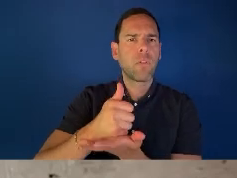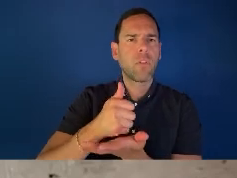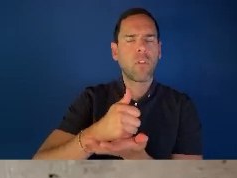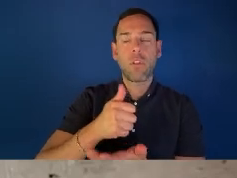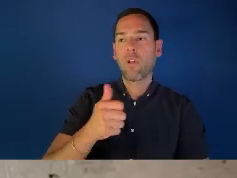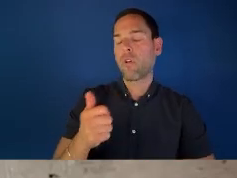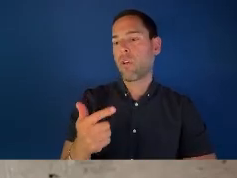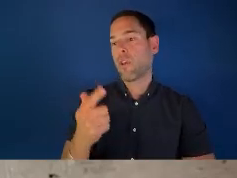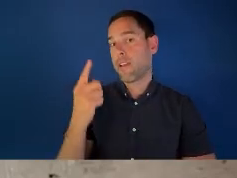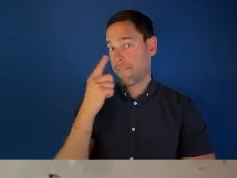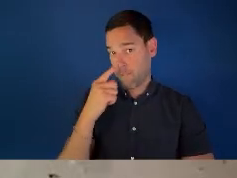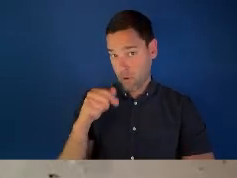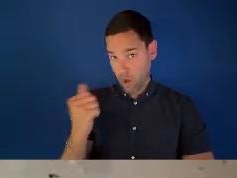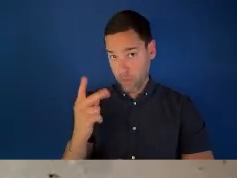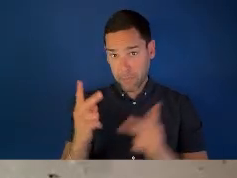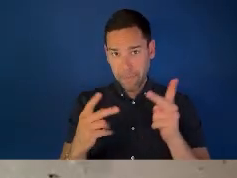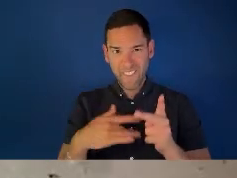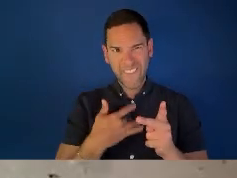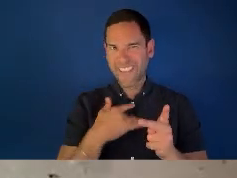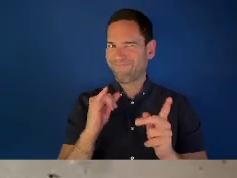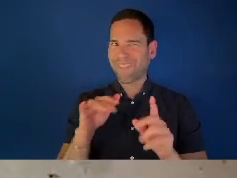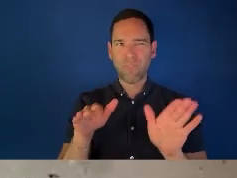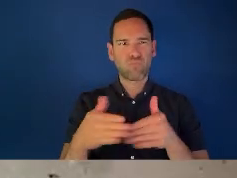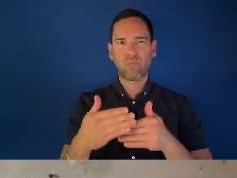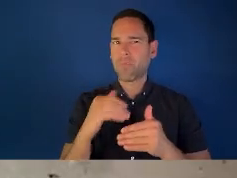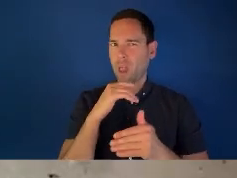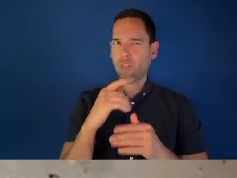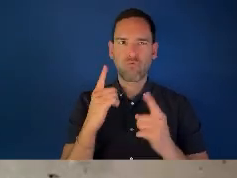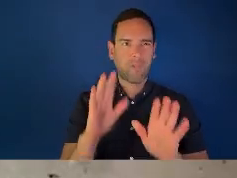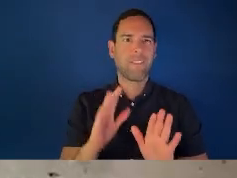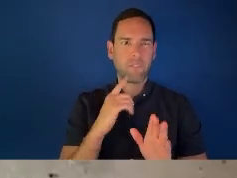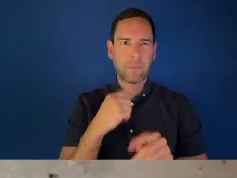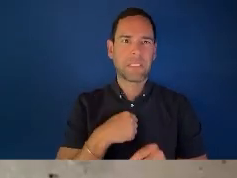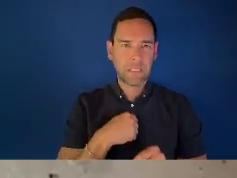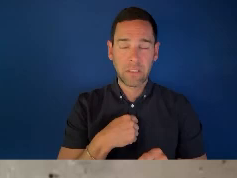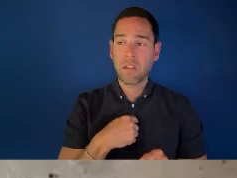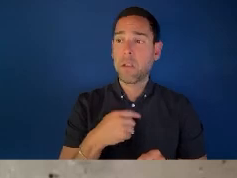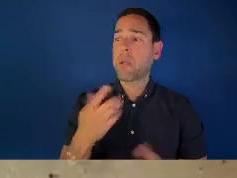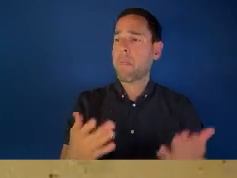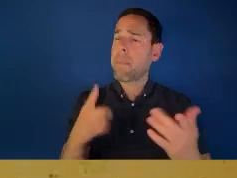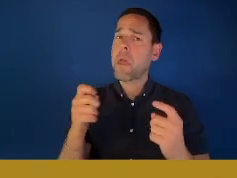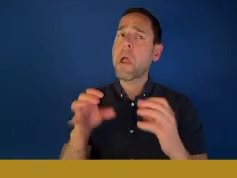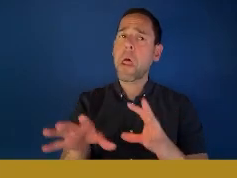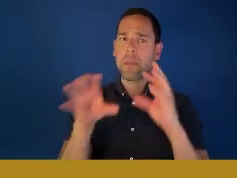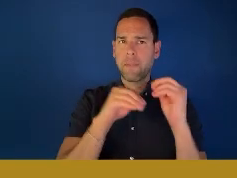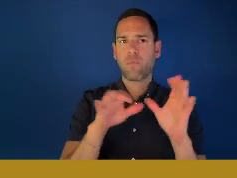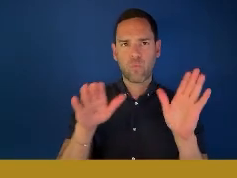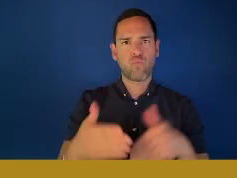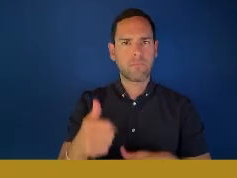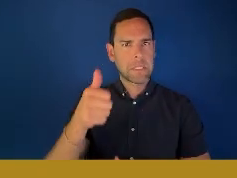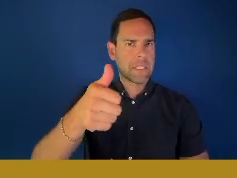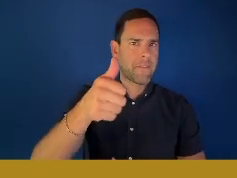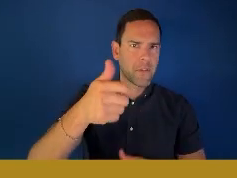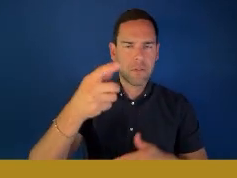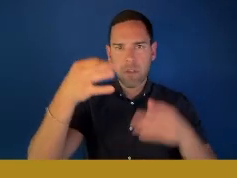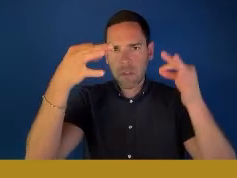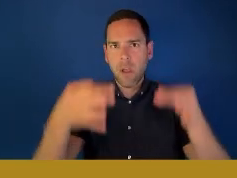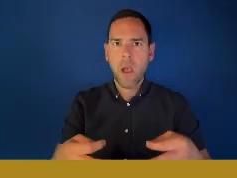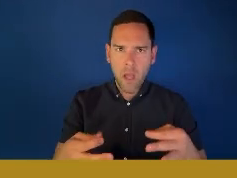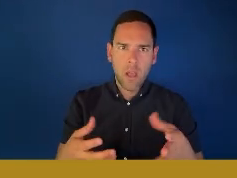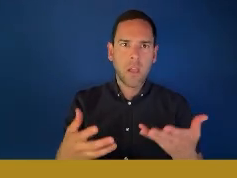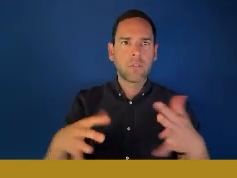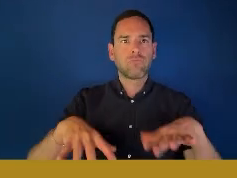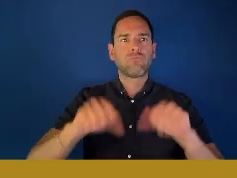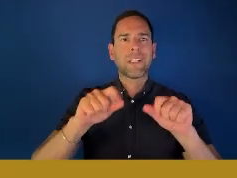the only one I use is my single room accommodation. And that is immensely helpful to me. It gives me